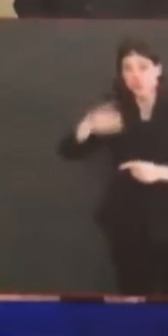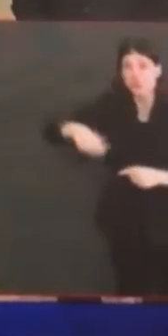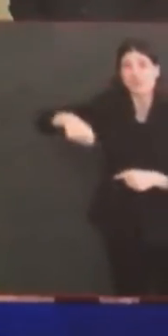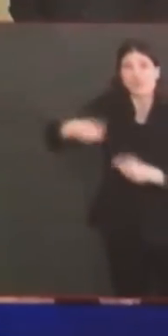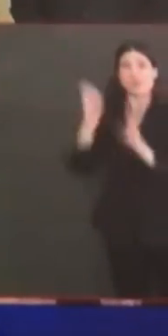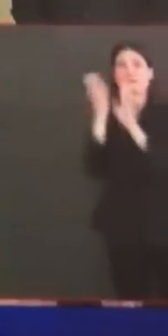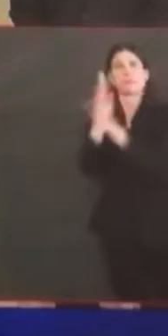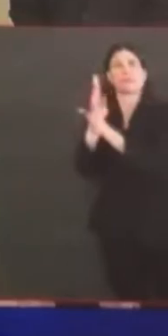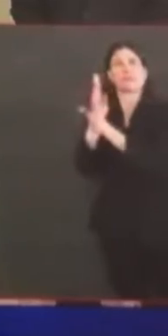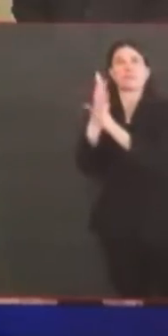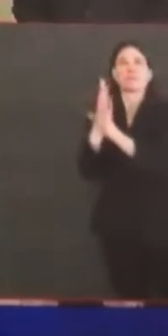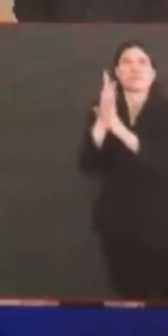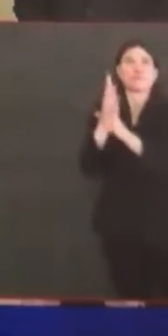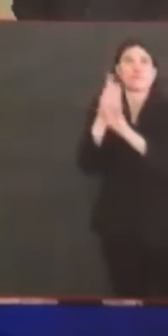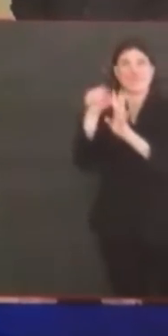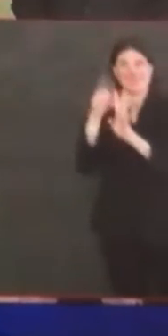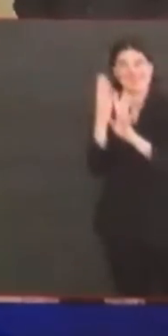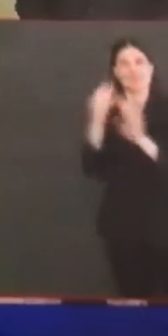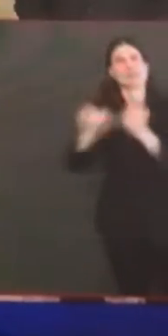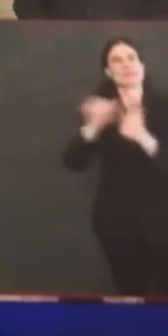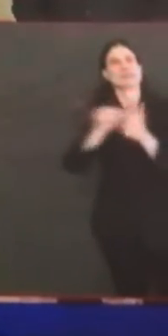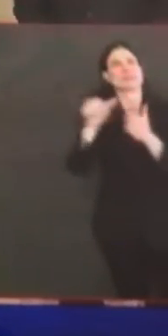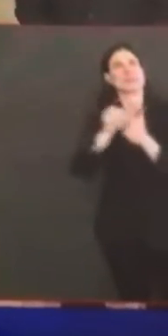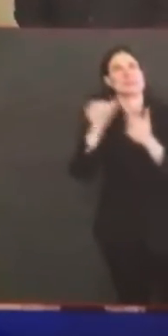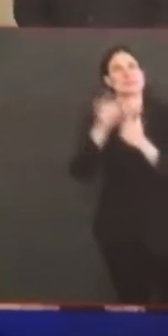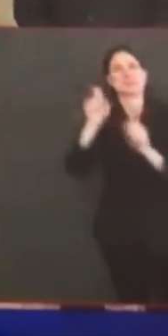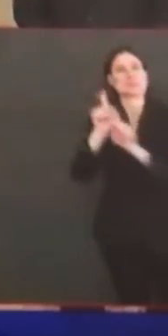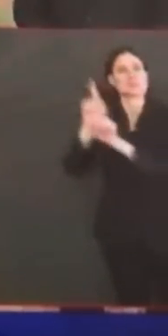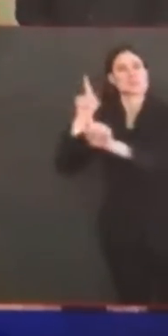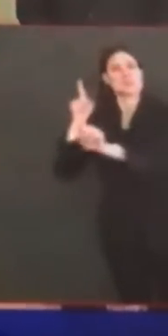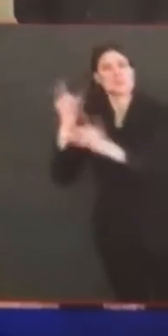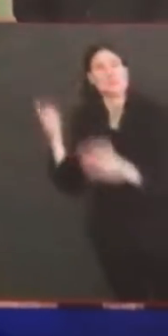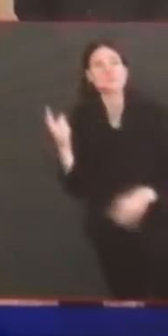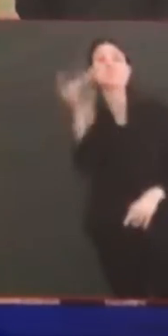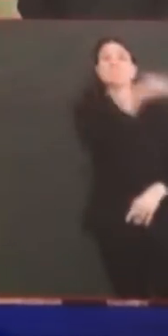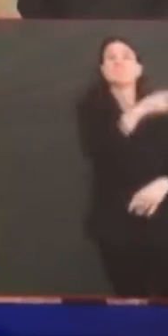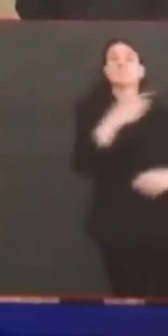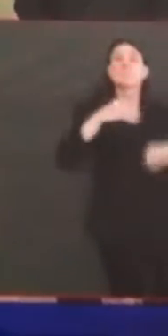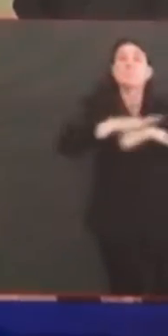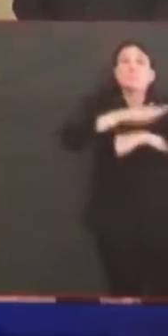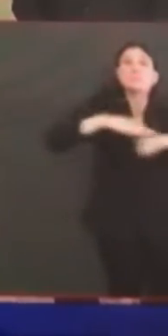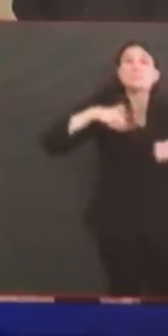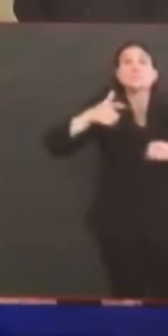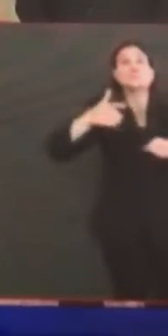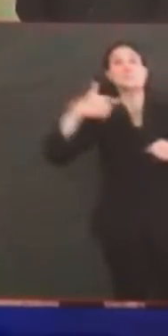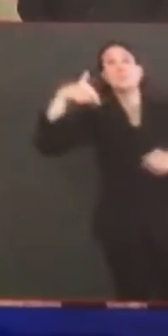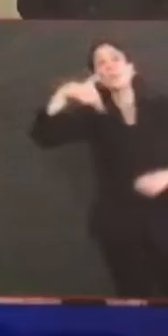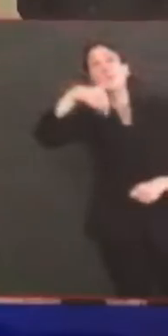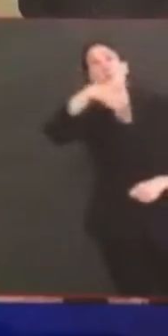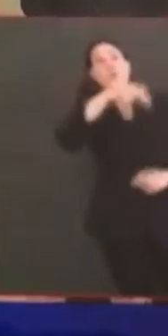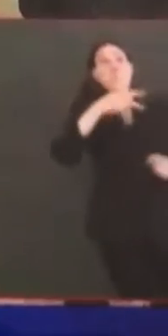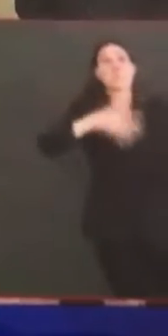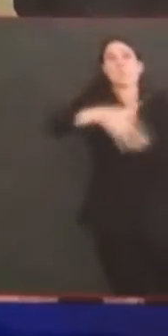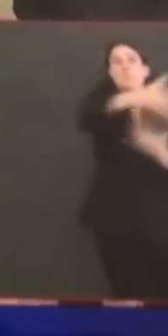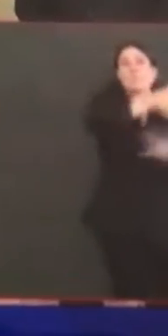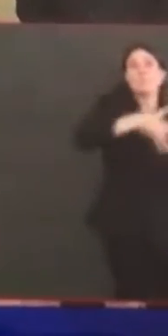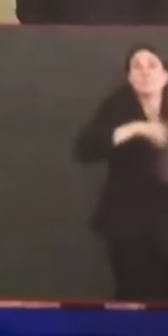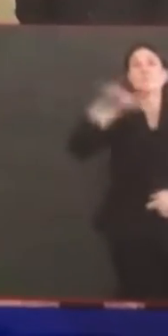I think our peak could be anywhere between, you know, mid to late April and